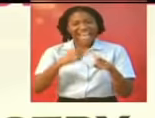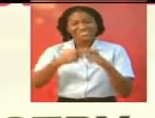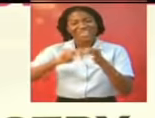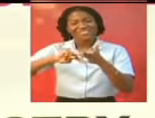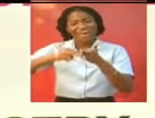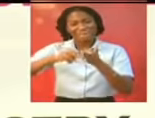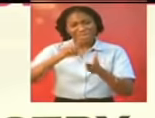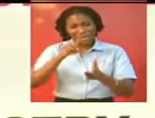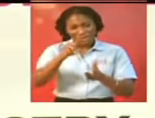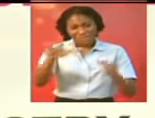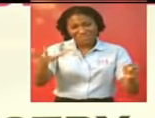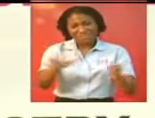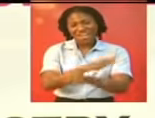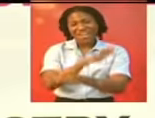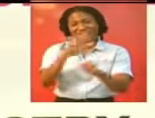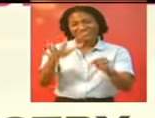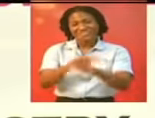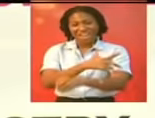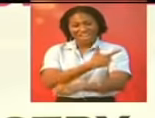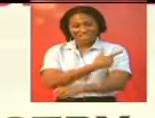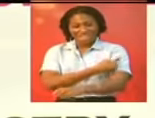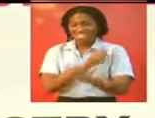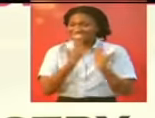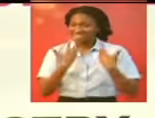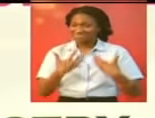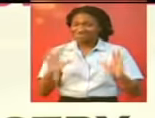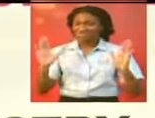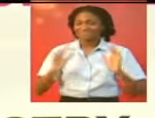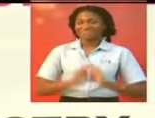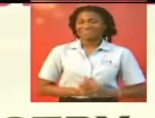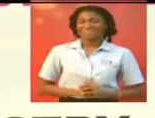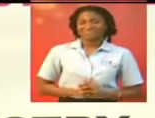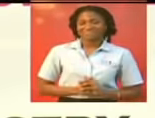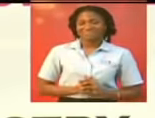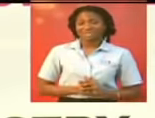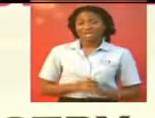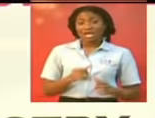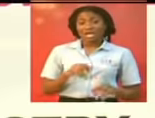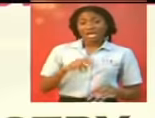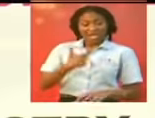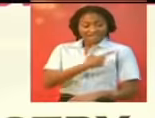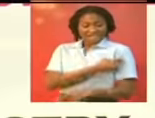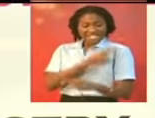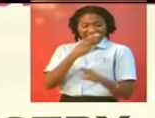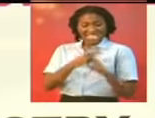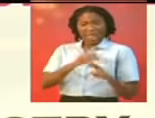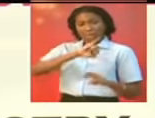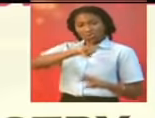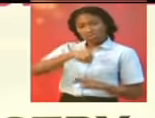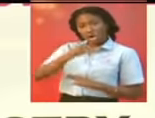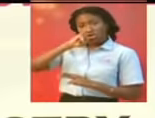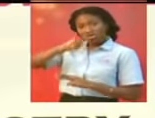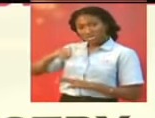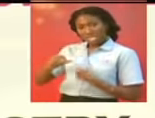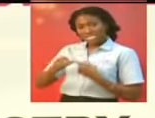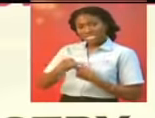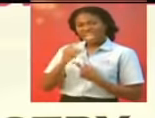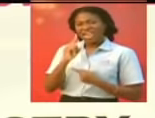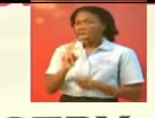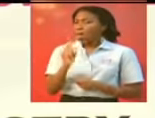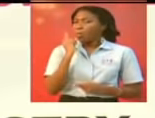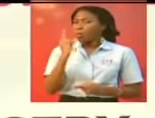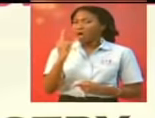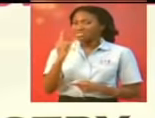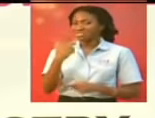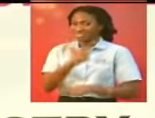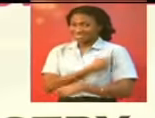individual at that point in time. For example, if you have the Johnson & Johnson vaccine, which is a 1-dose vaccine, you have that vaccine and you